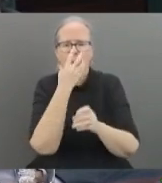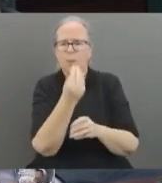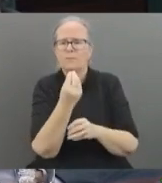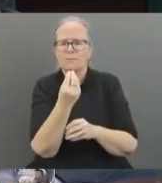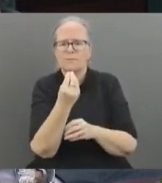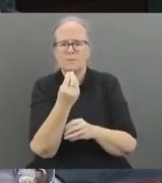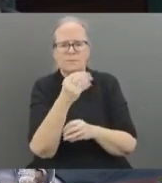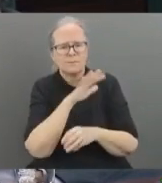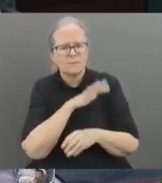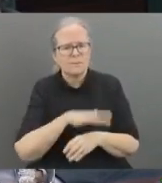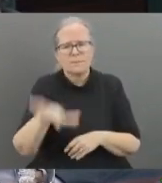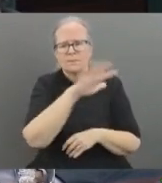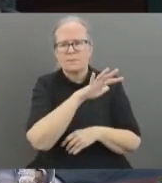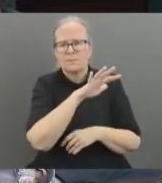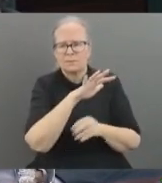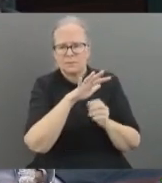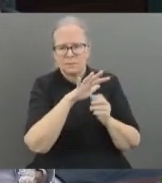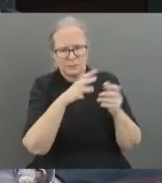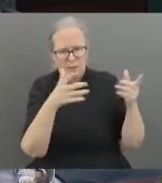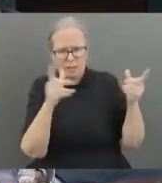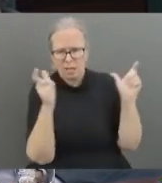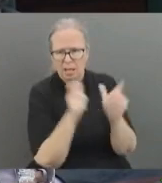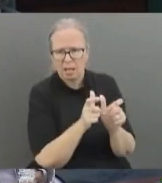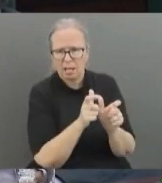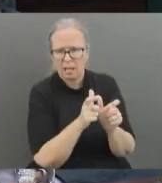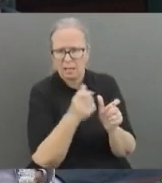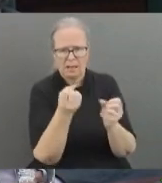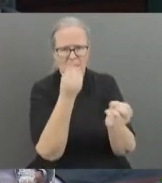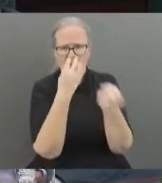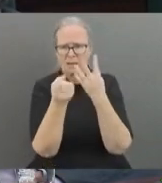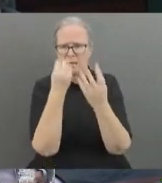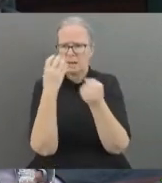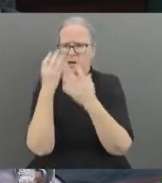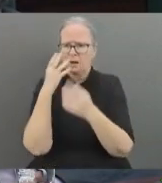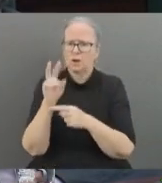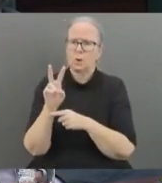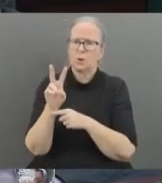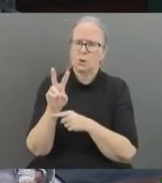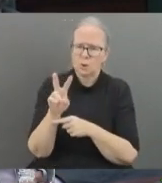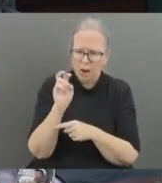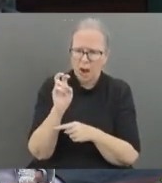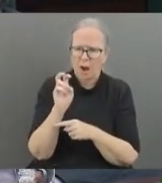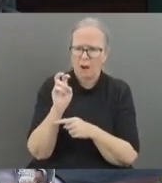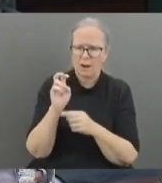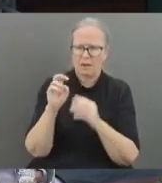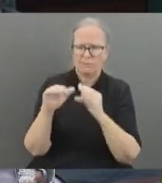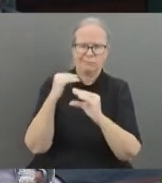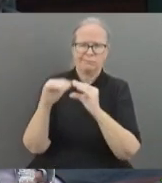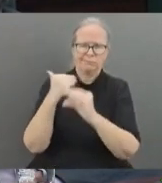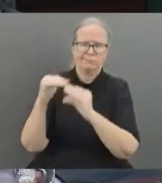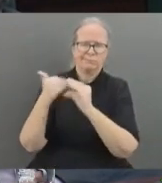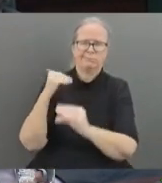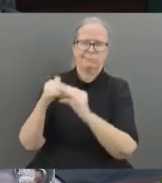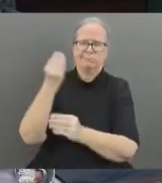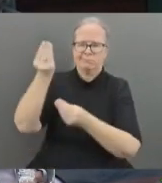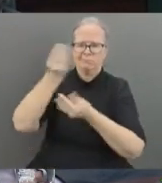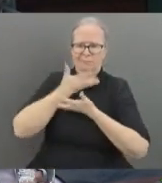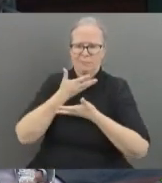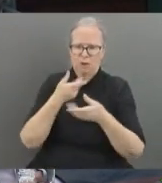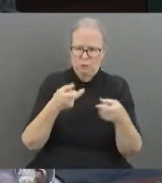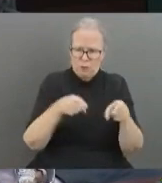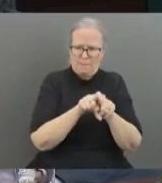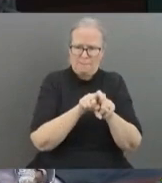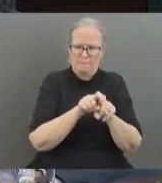200 emails just this weekend from Albertans protesting the trapping of wolverines, and an online petition has